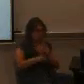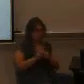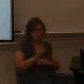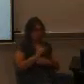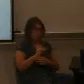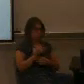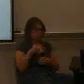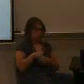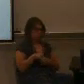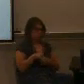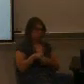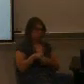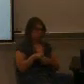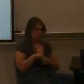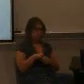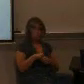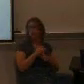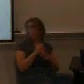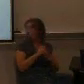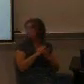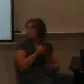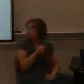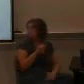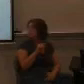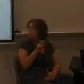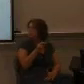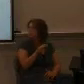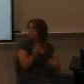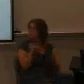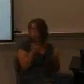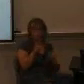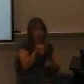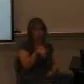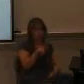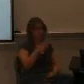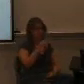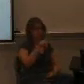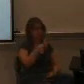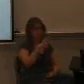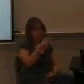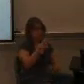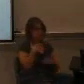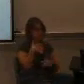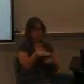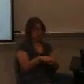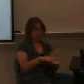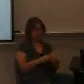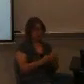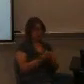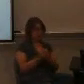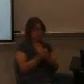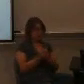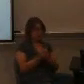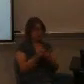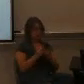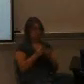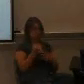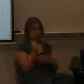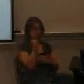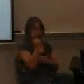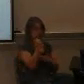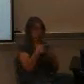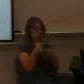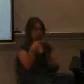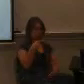moss in it. Some streams can be dominated by bryophytes. They tend to be slow growing, highly resistant